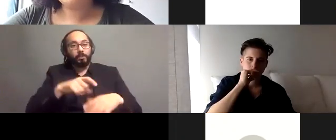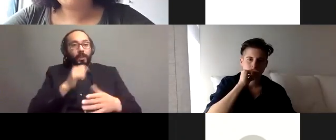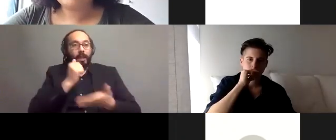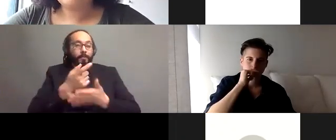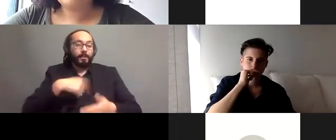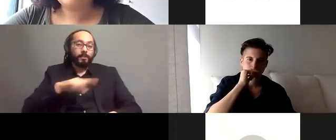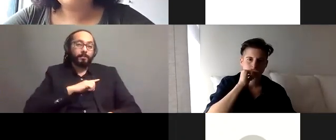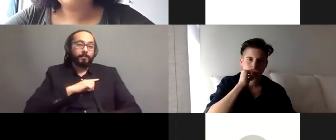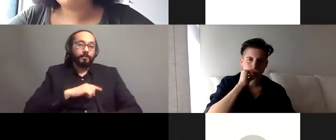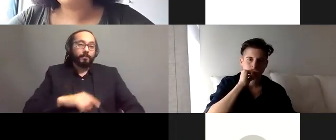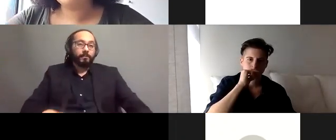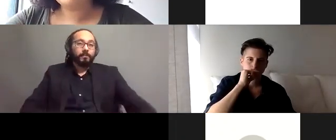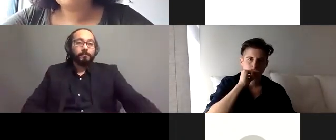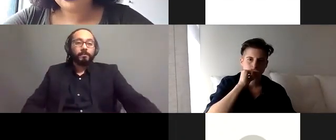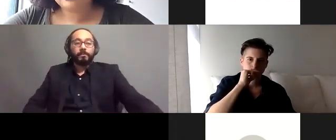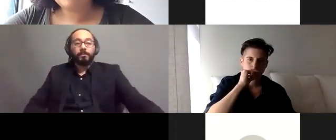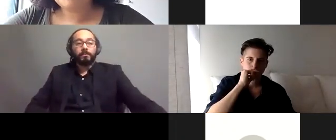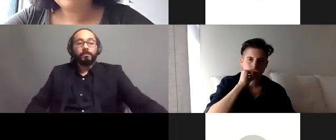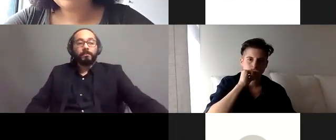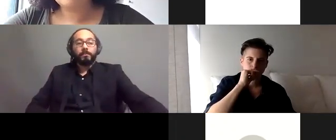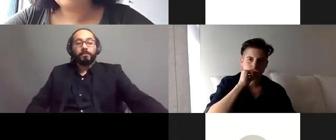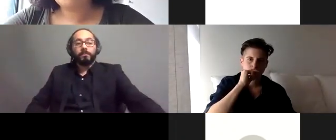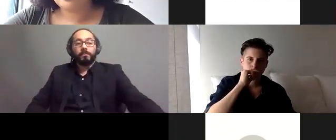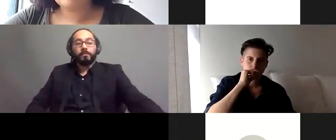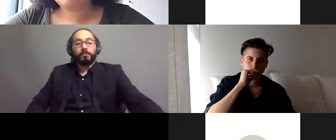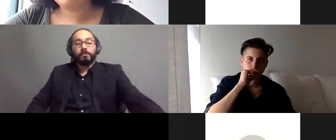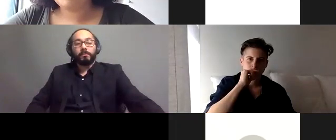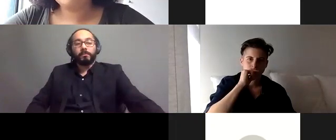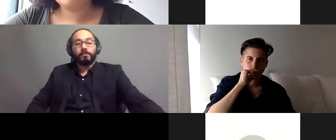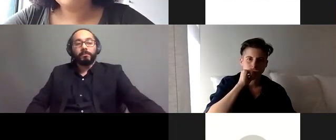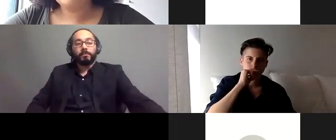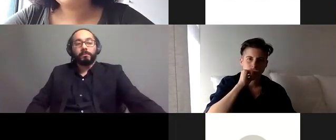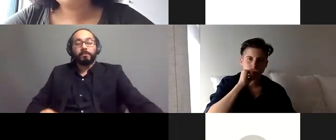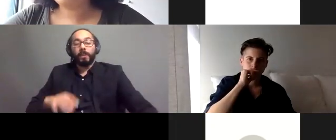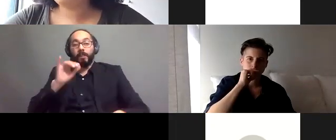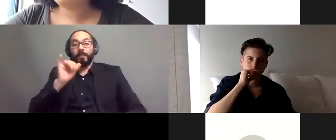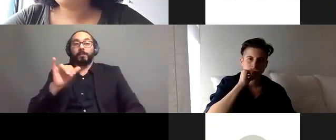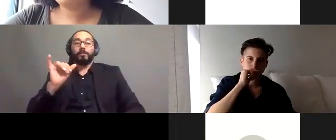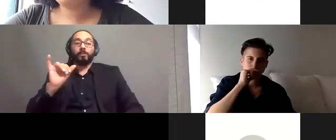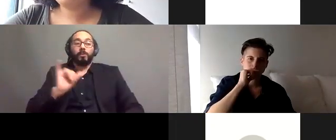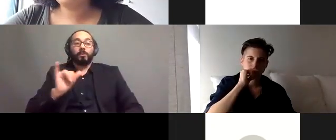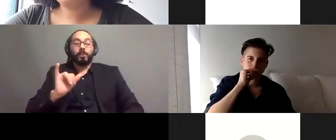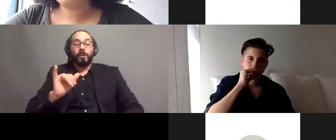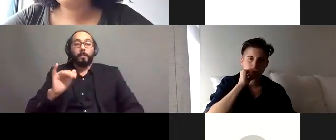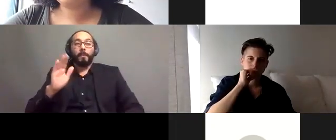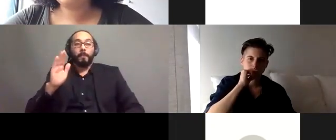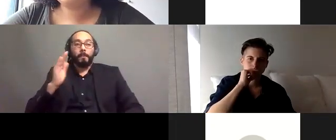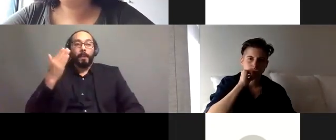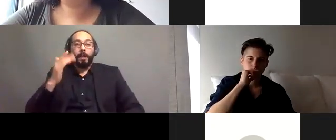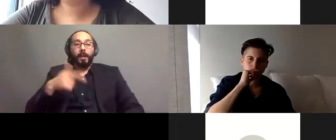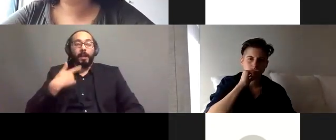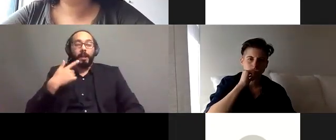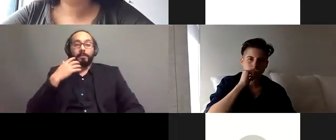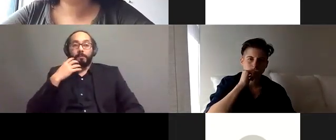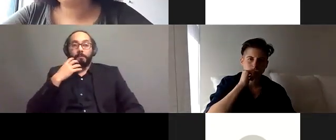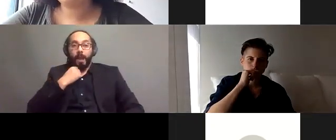also what you mentioned, Black Lives Matter. I think that's also what Black Lives Matter is talking about. They're a community who's trying to say the system